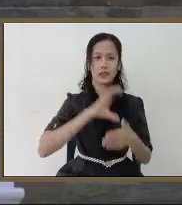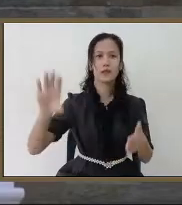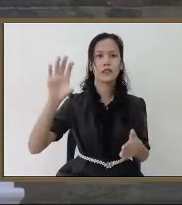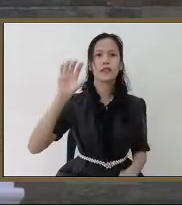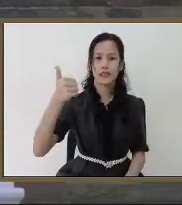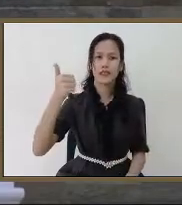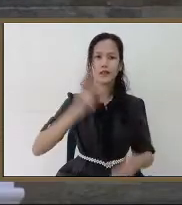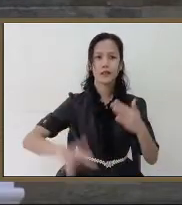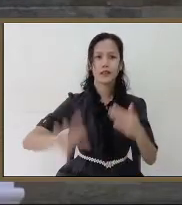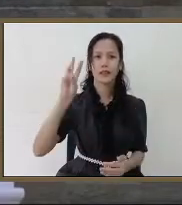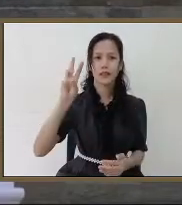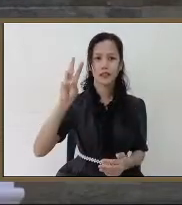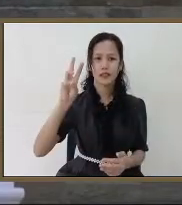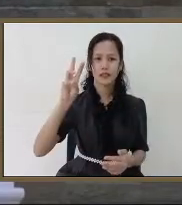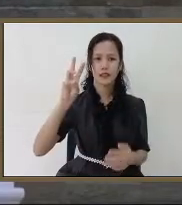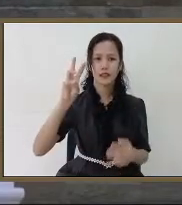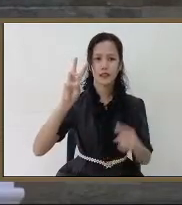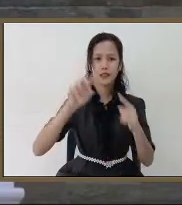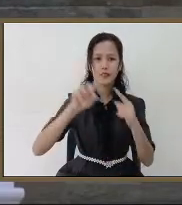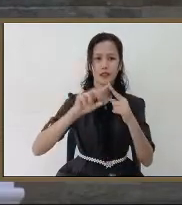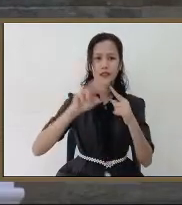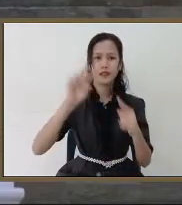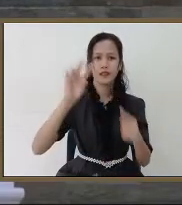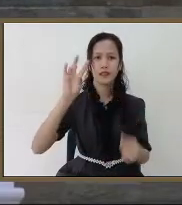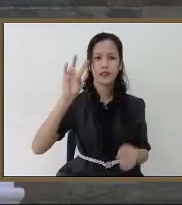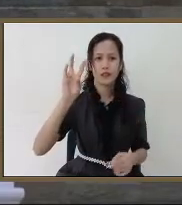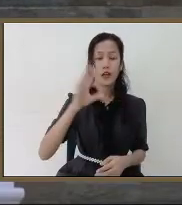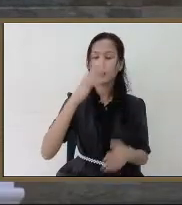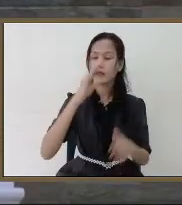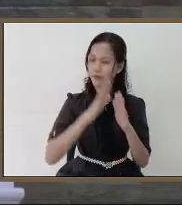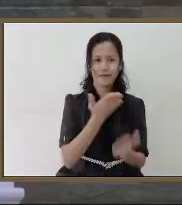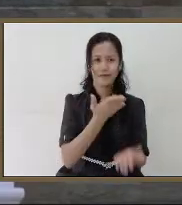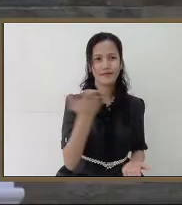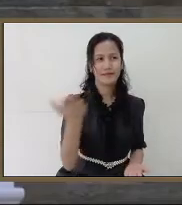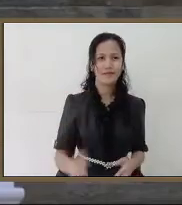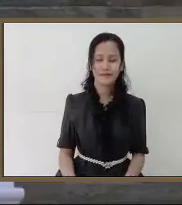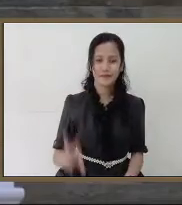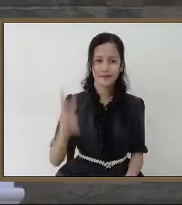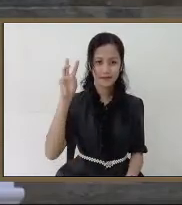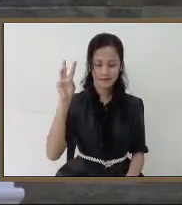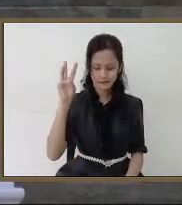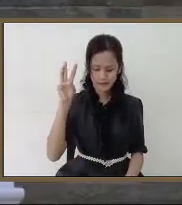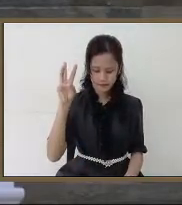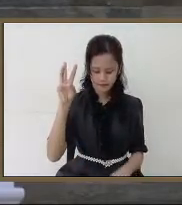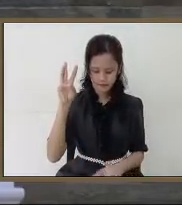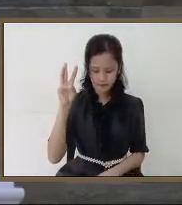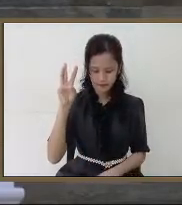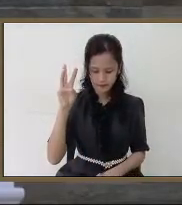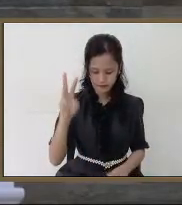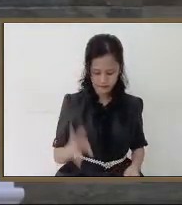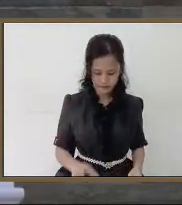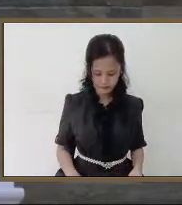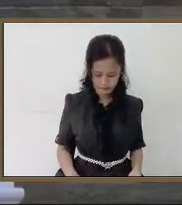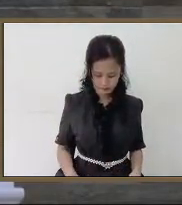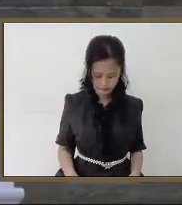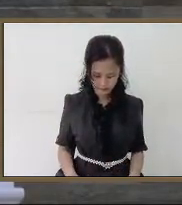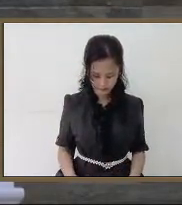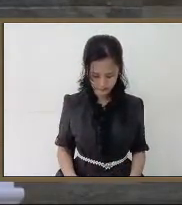6. Sabi po ng Bible, then Ezra rose up from before the house of God and went into the chamber of